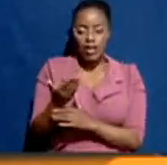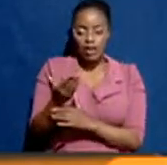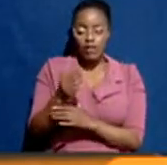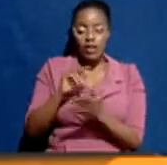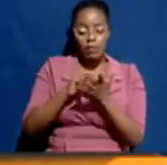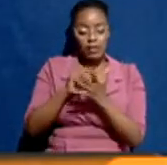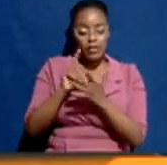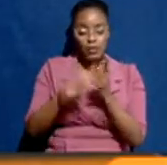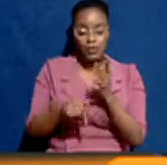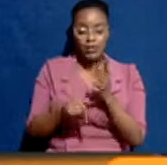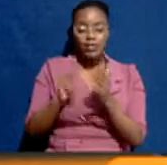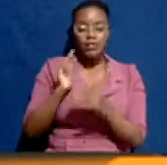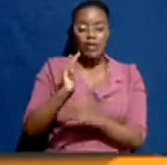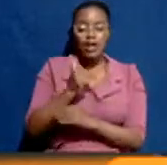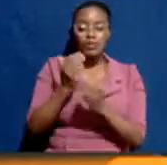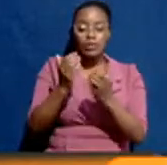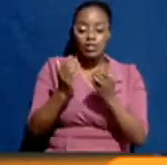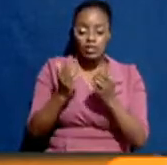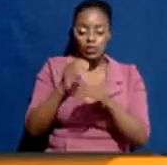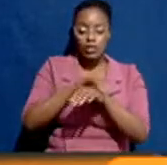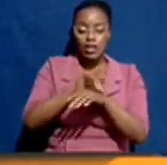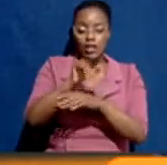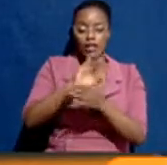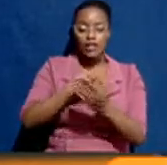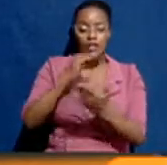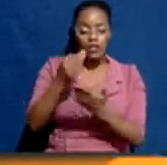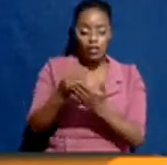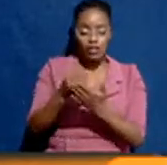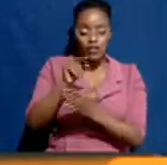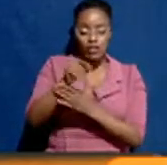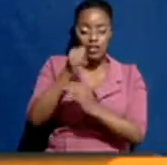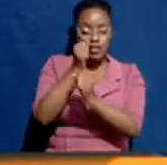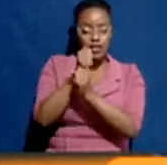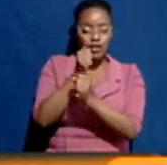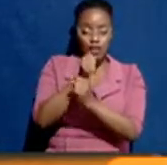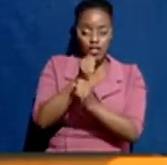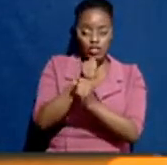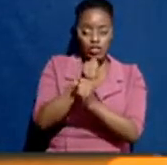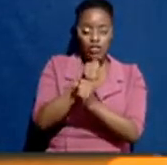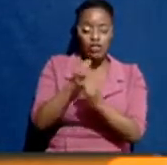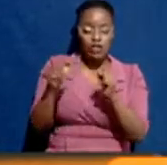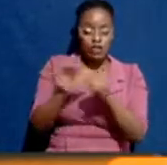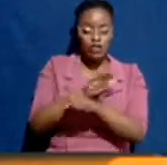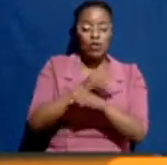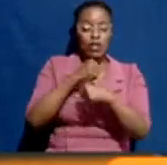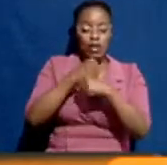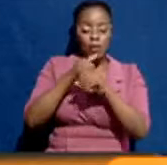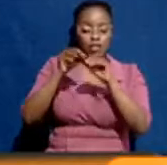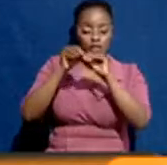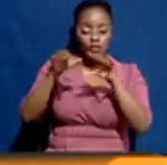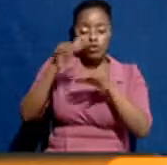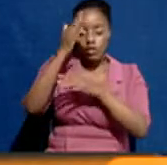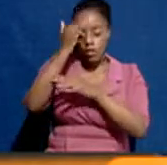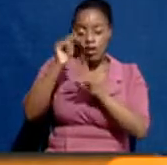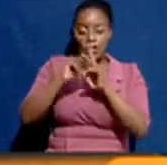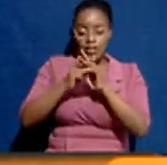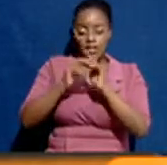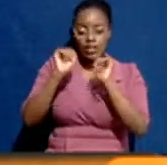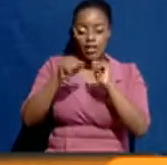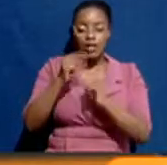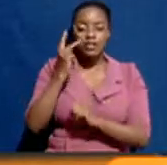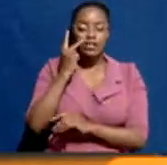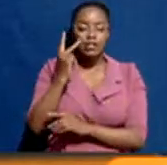really, we need to get these funds, with these functions, fully devolved, so that we begin to